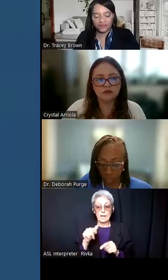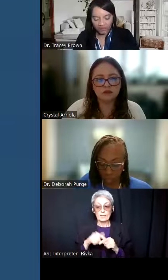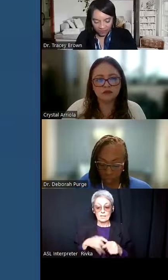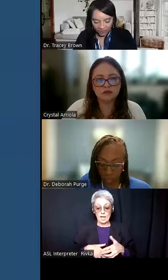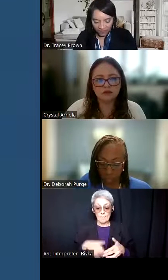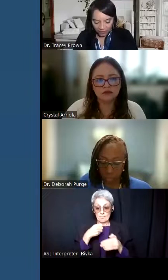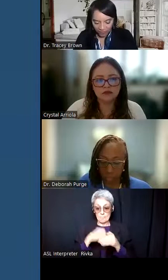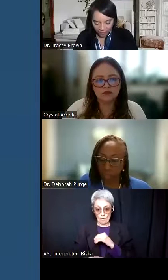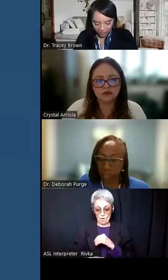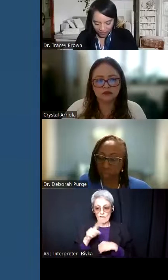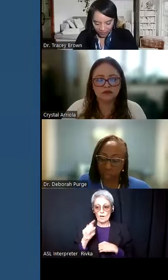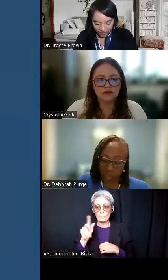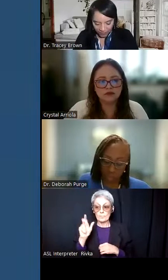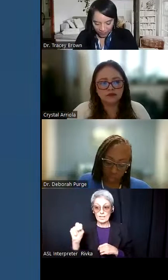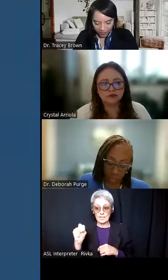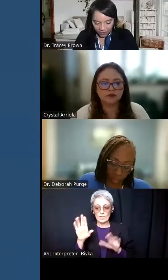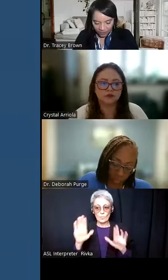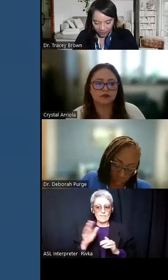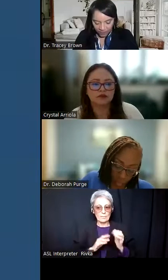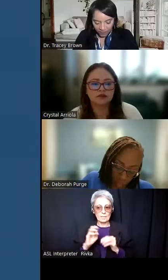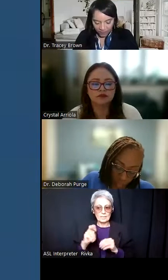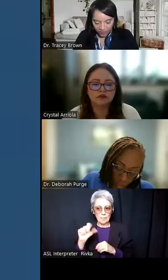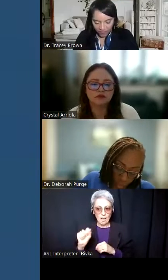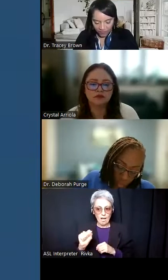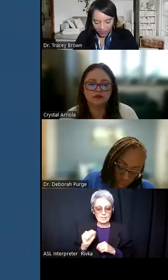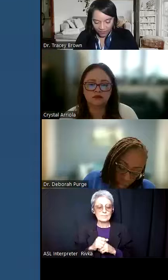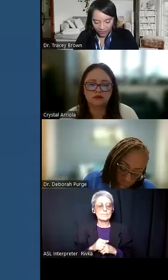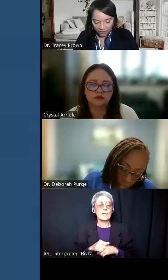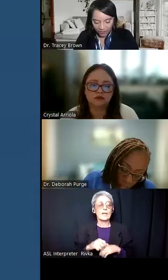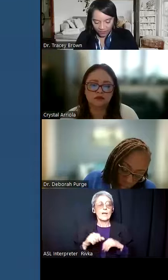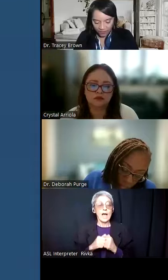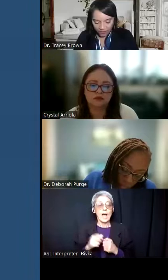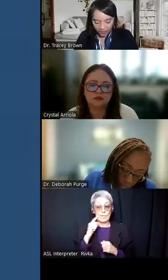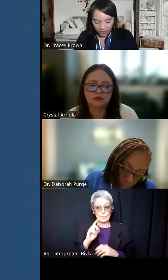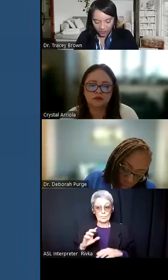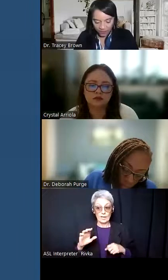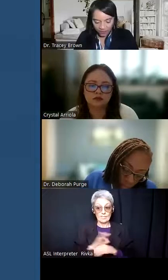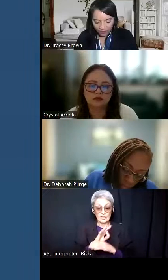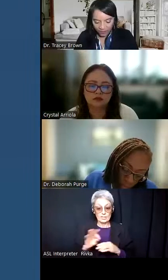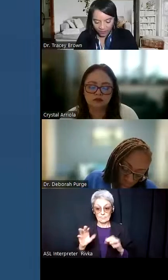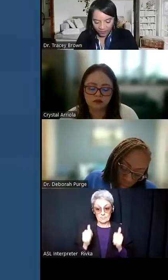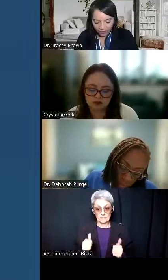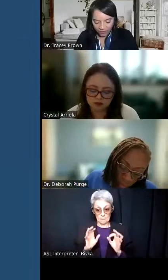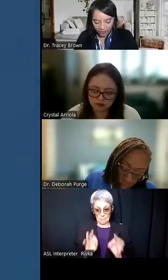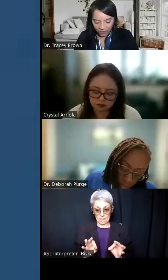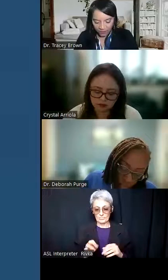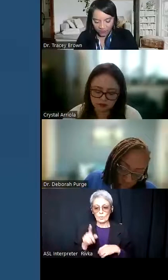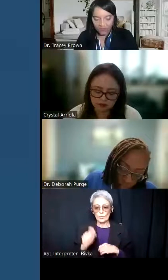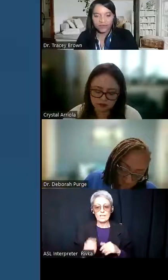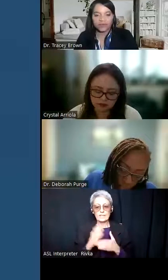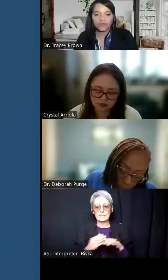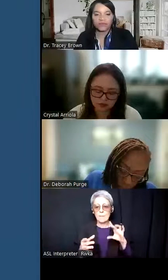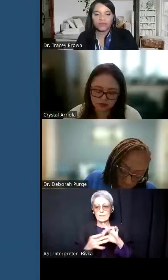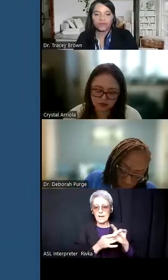these miraculous building blocks. But in order for our brains to fully function, we'll need synaptic connections to organize and